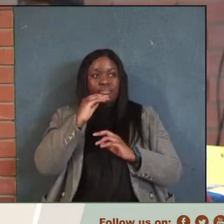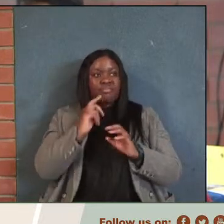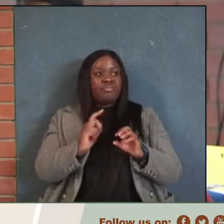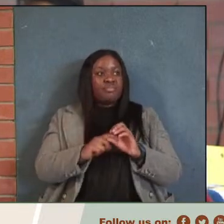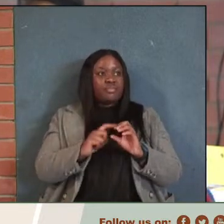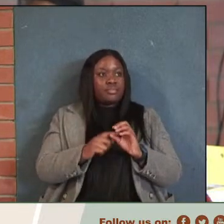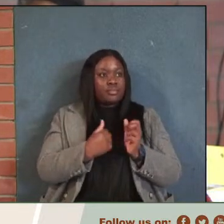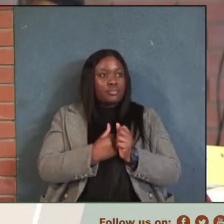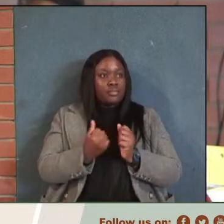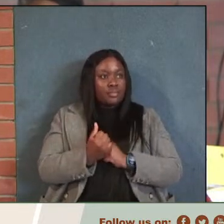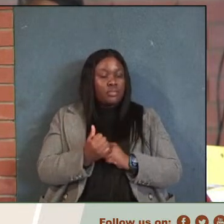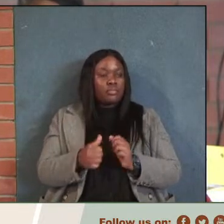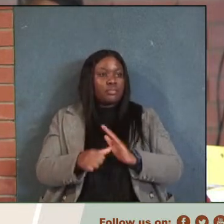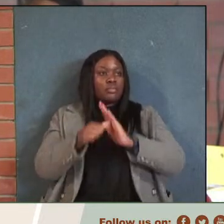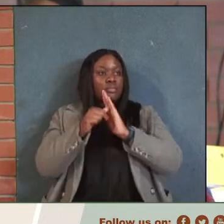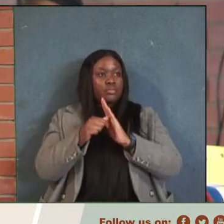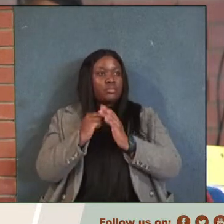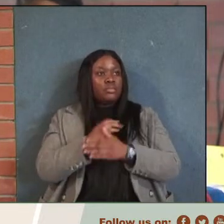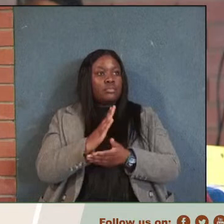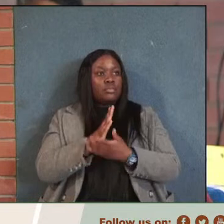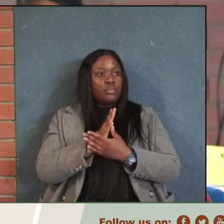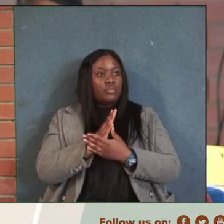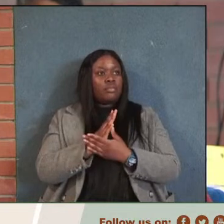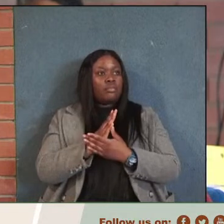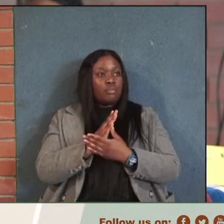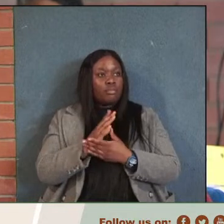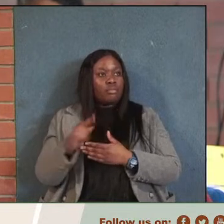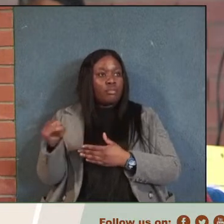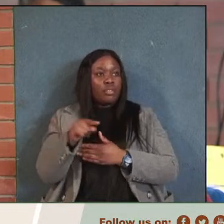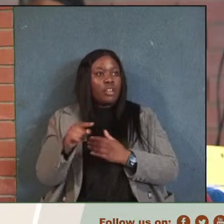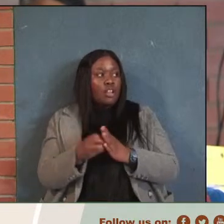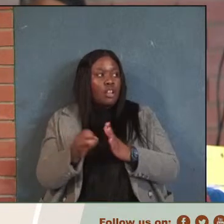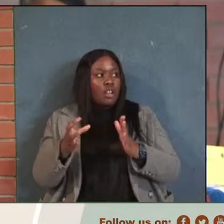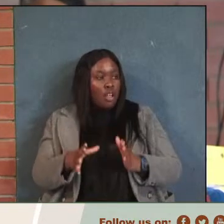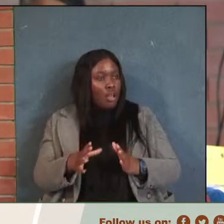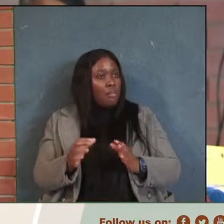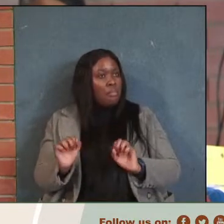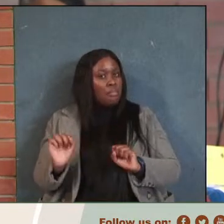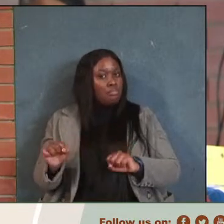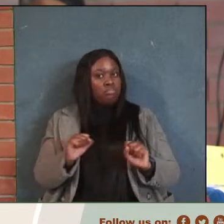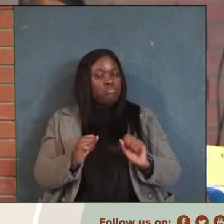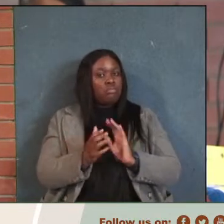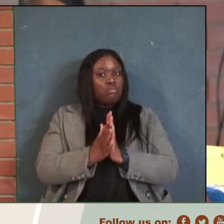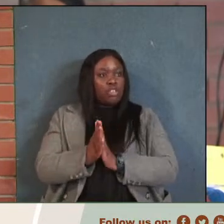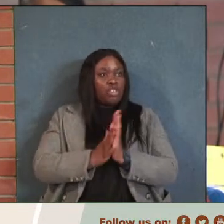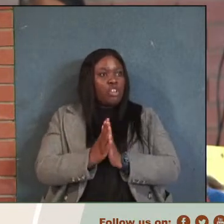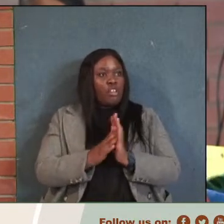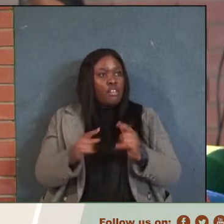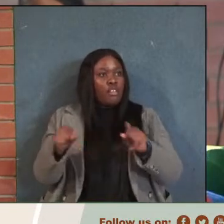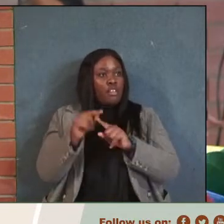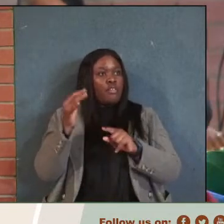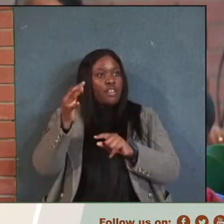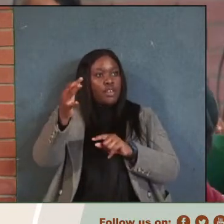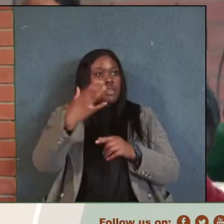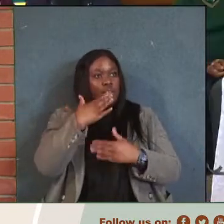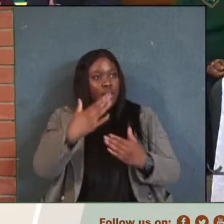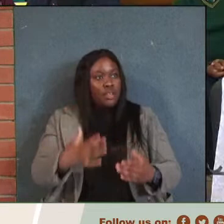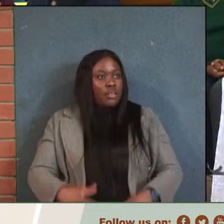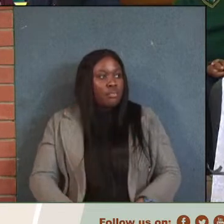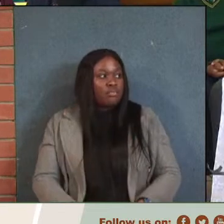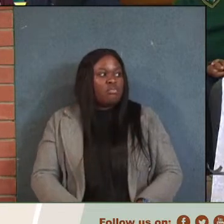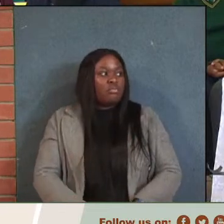infrastructure is crucial in fostering and harnessing the potential for our youth. Thank you.